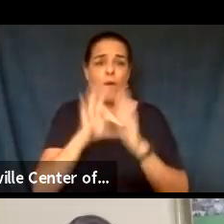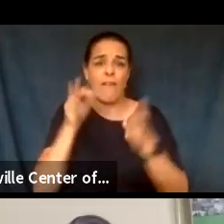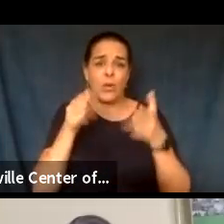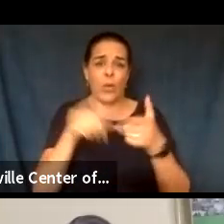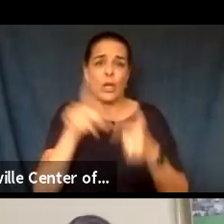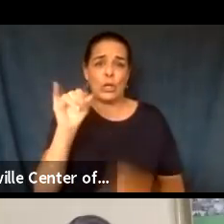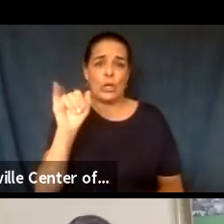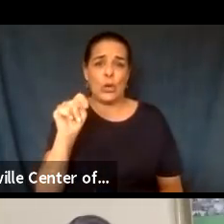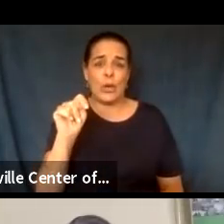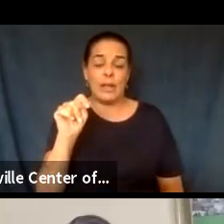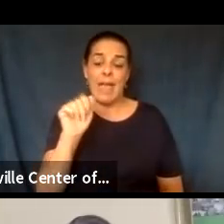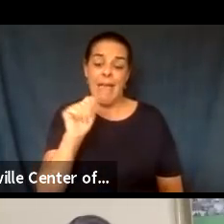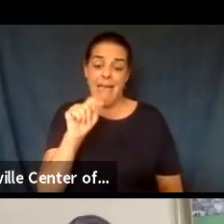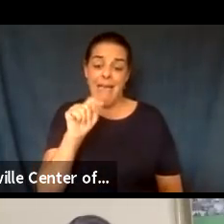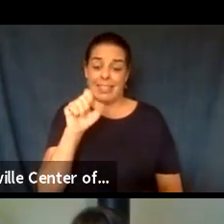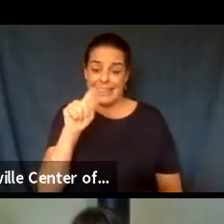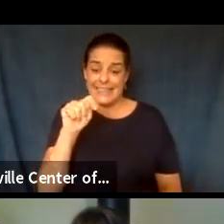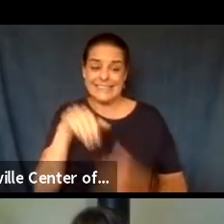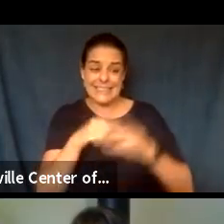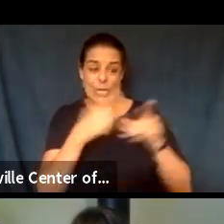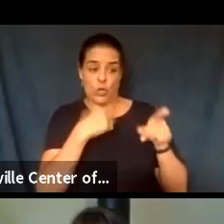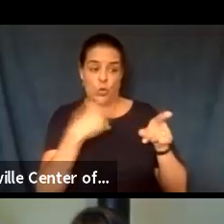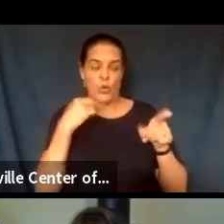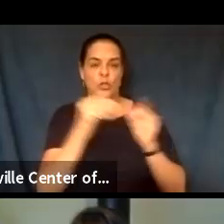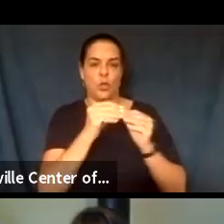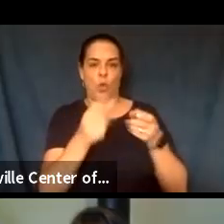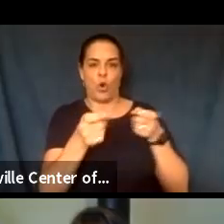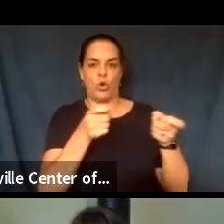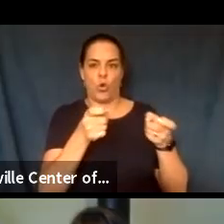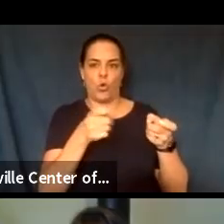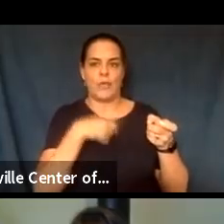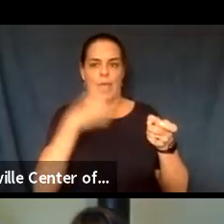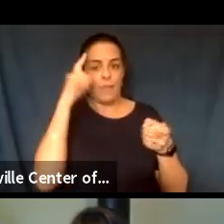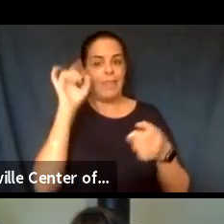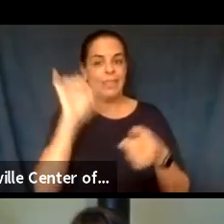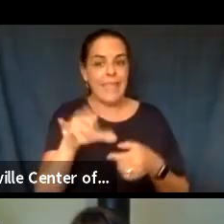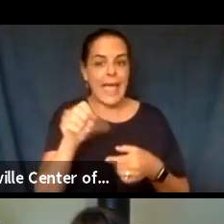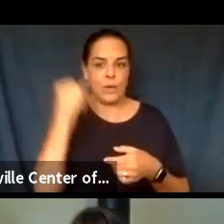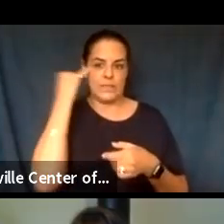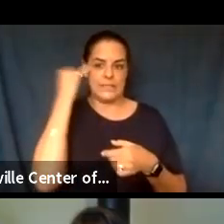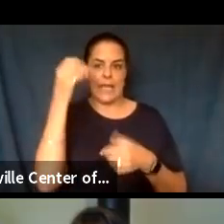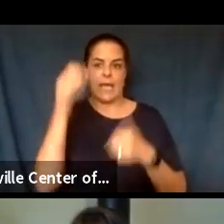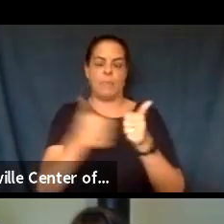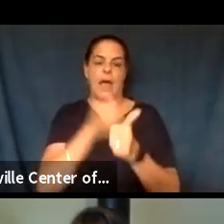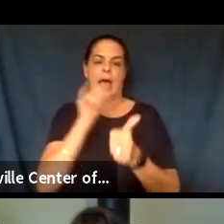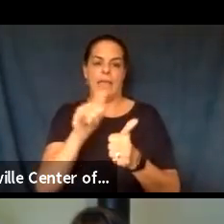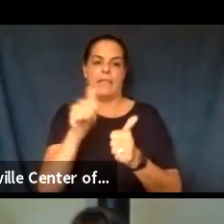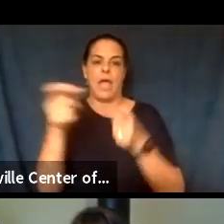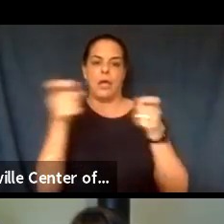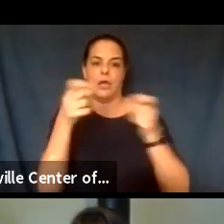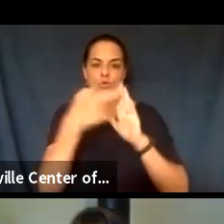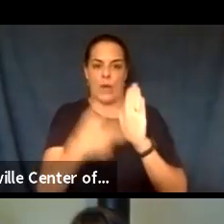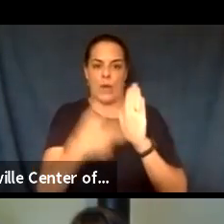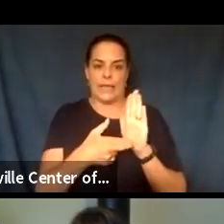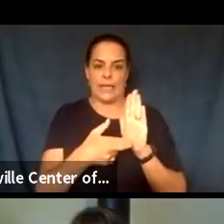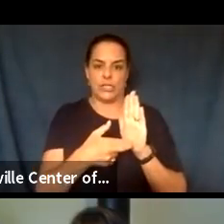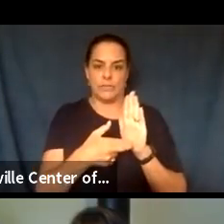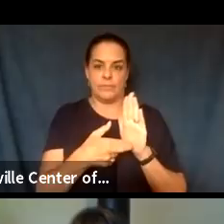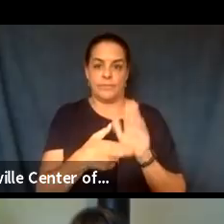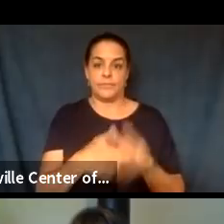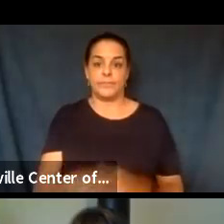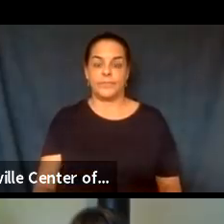in a restaurant, it's a more controlled environment. And I thought that was the idea behind this regulation to begin with.